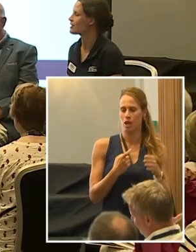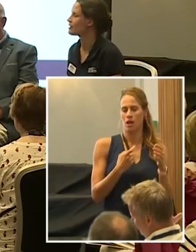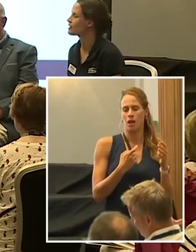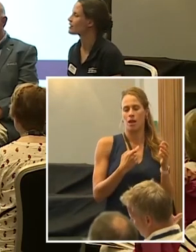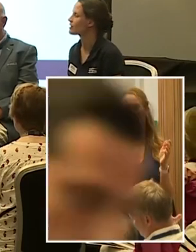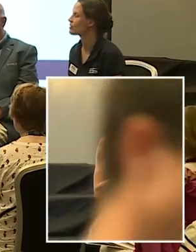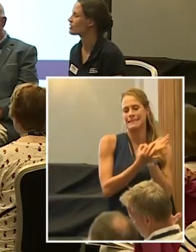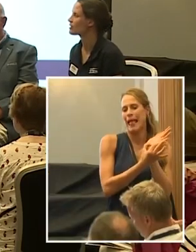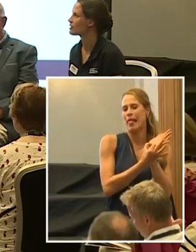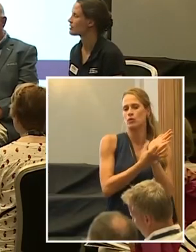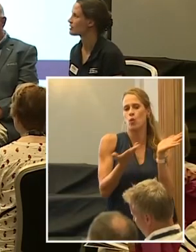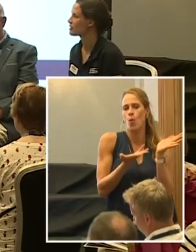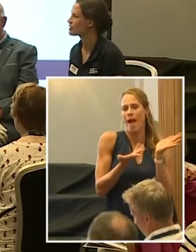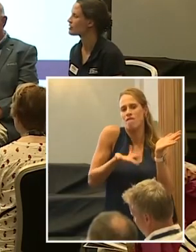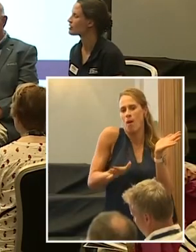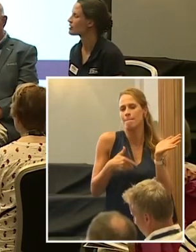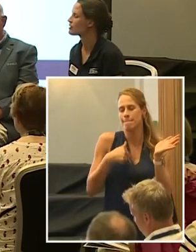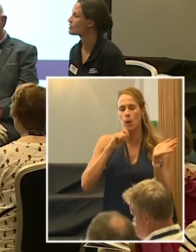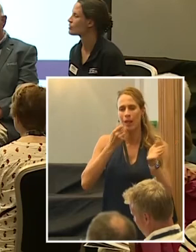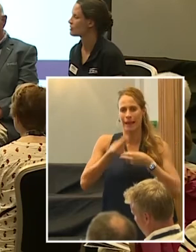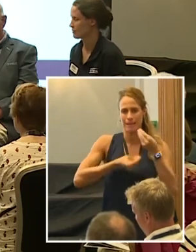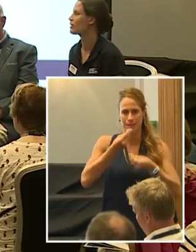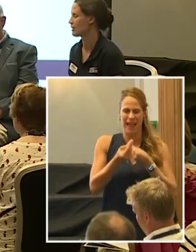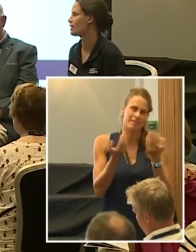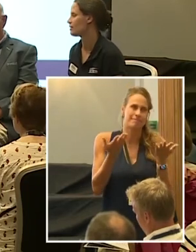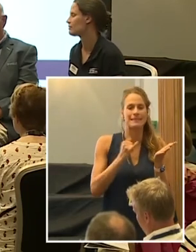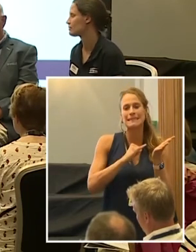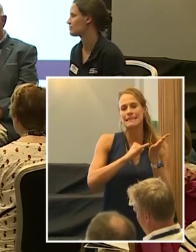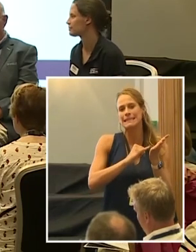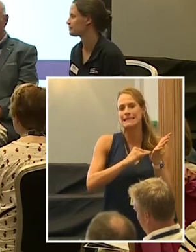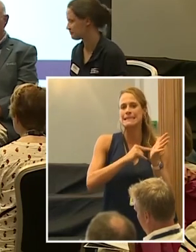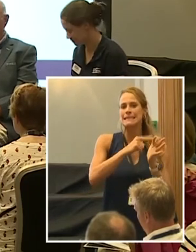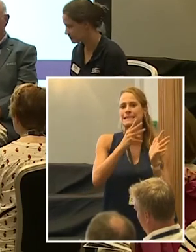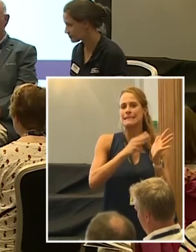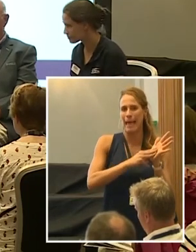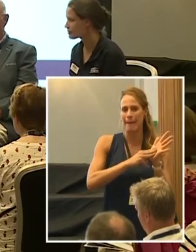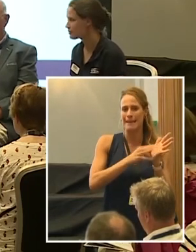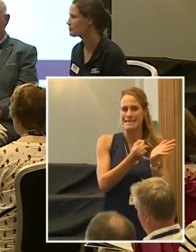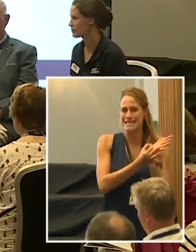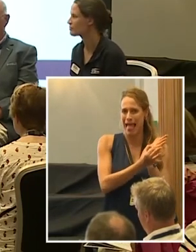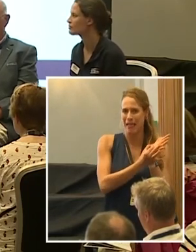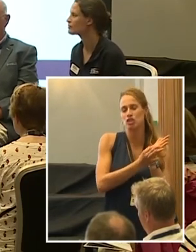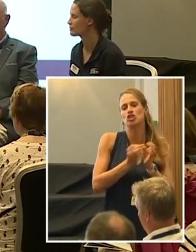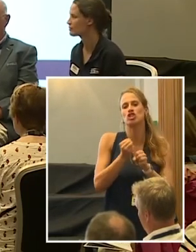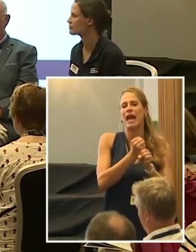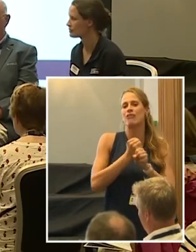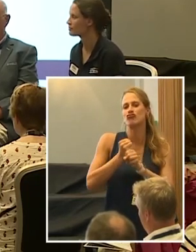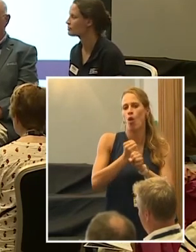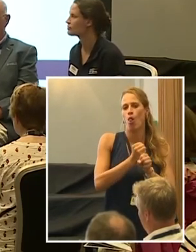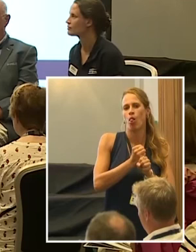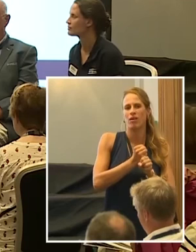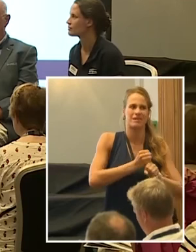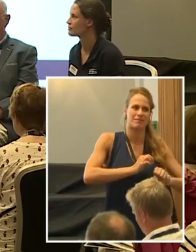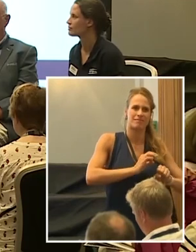cells? So I'll just talk about stem cells in general rather than specific trials, because different trials will potentially get them from